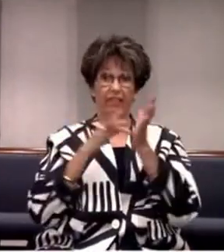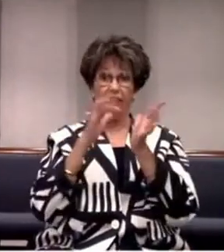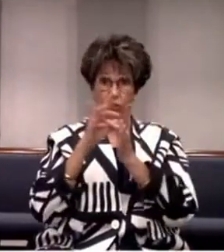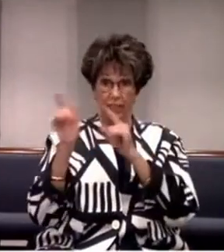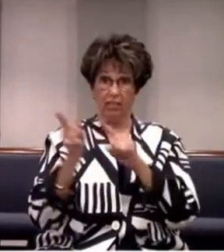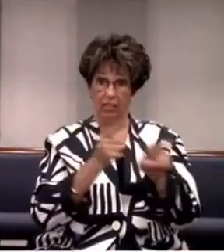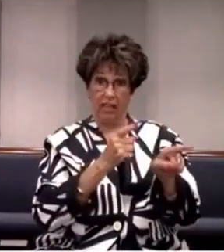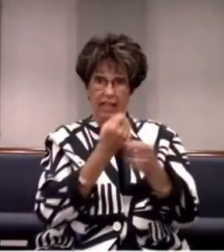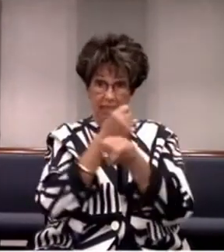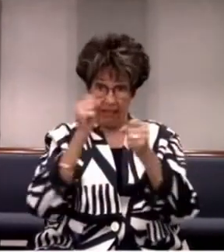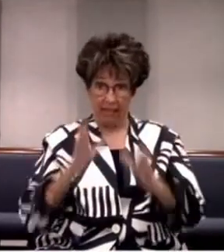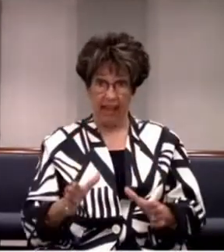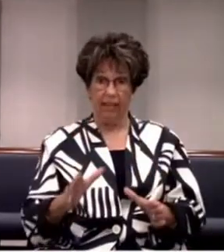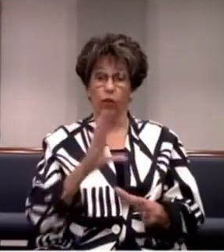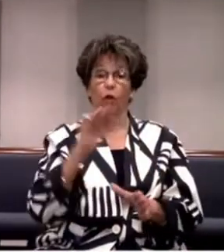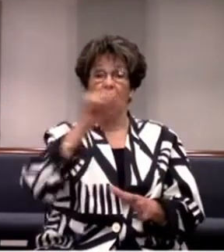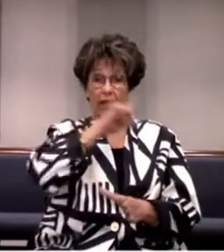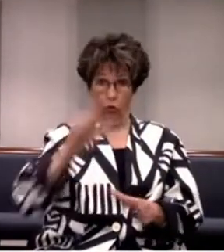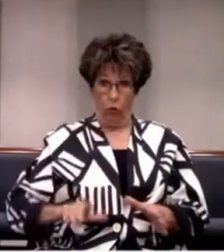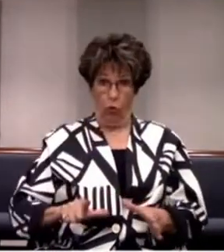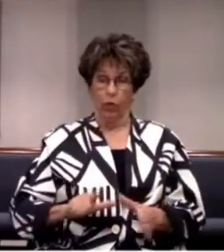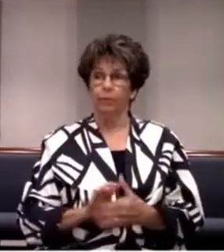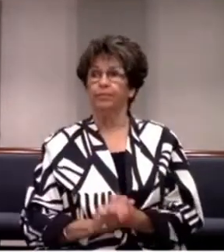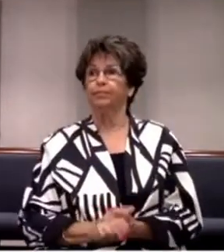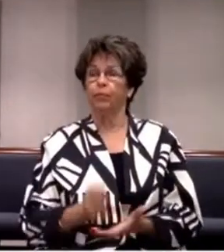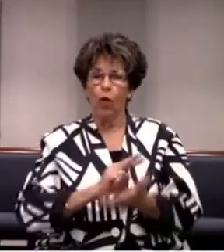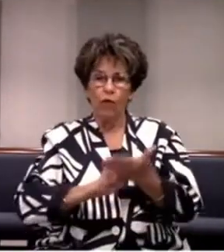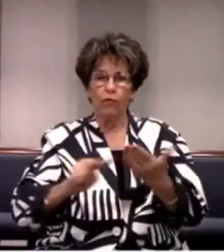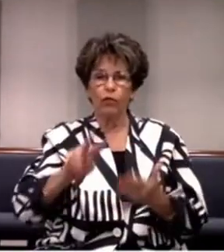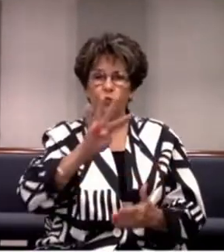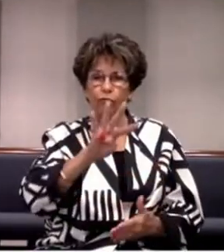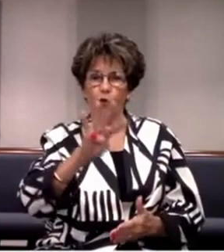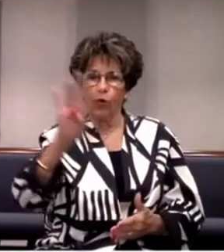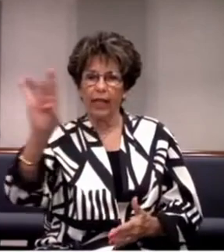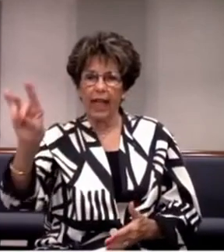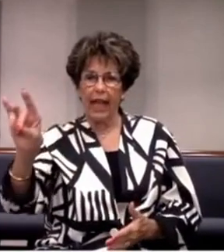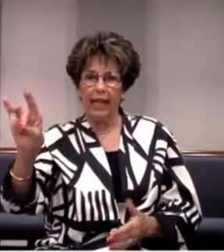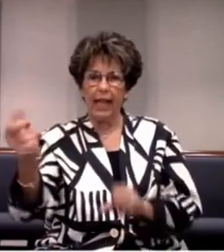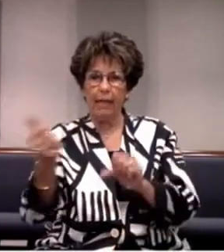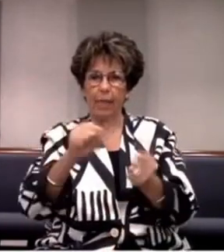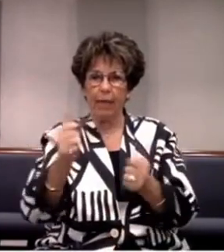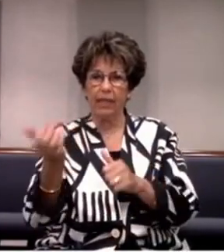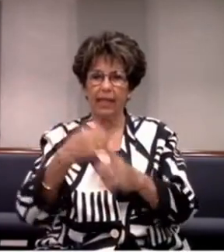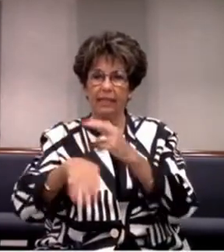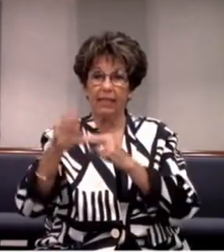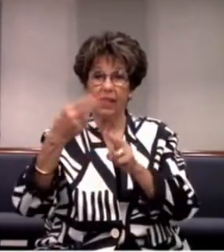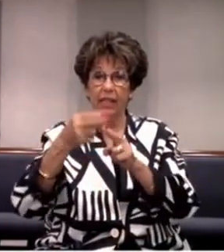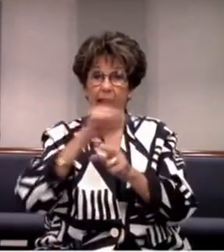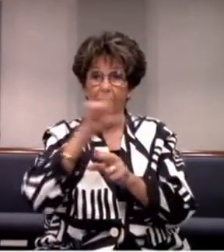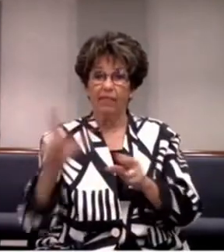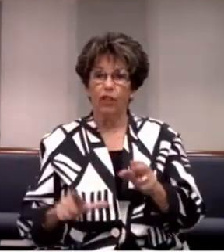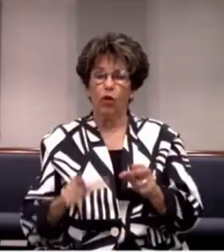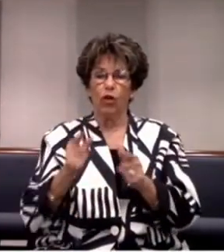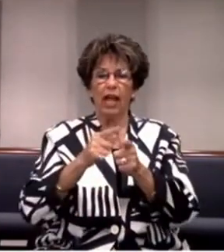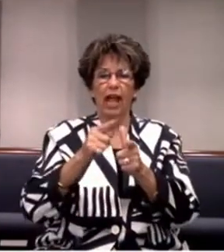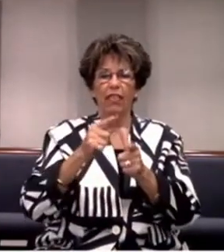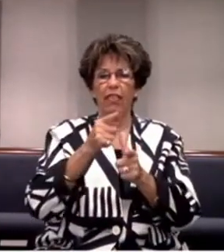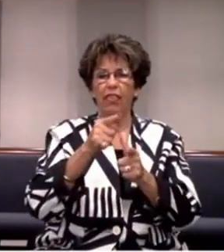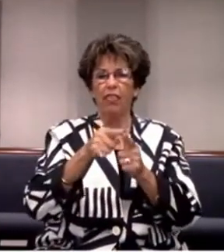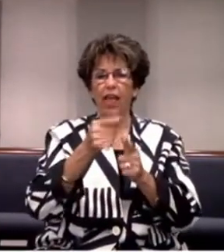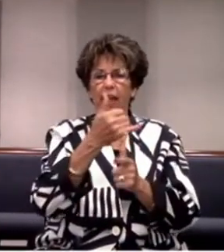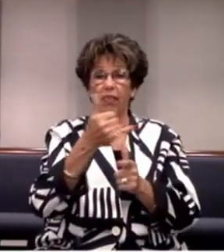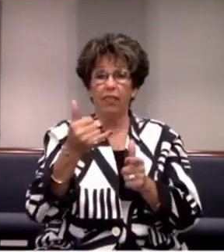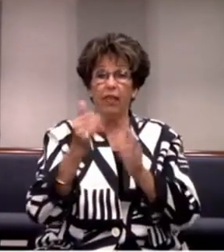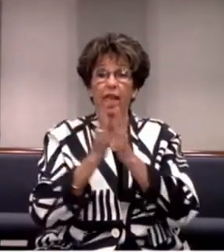number 48. And he commanded them to be baptized in the name of the Lord. Then prayed they him